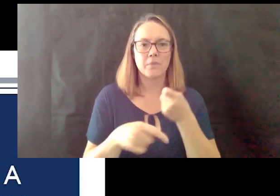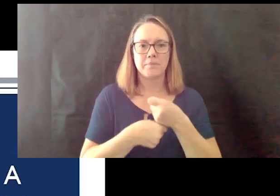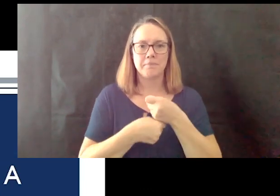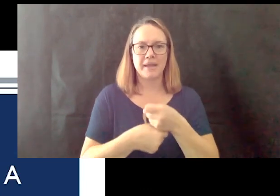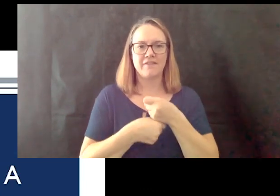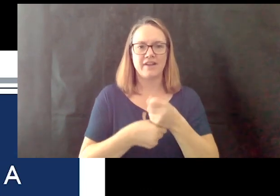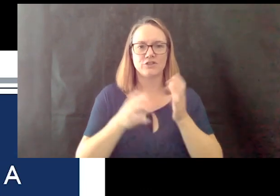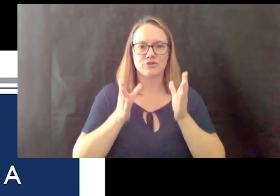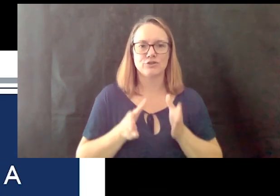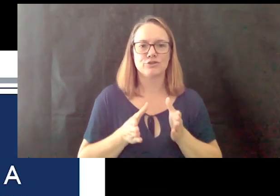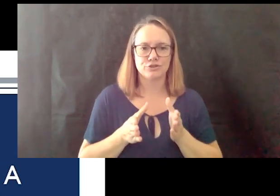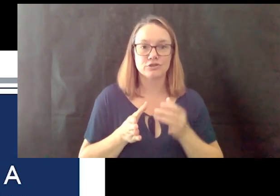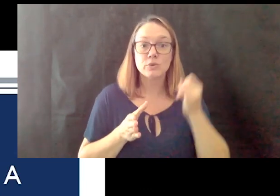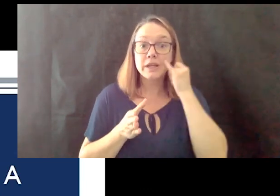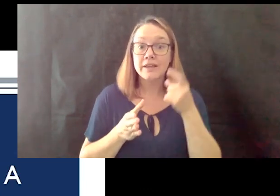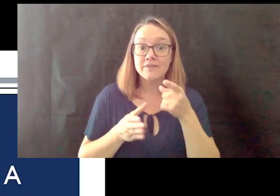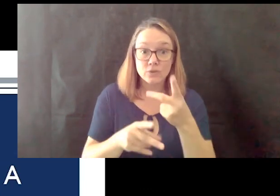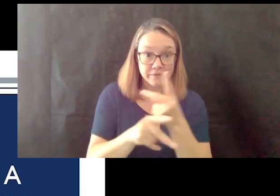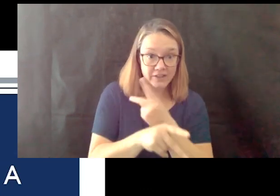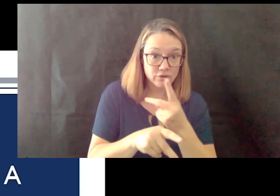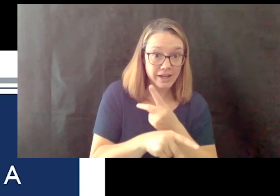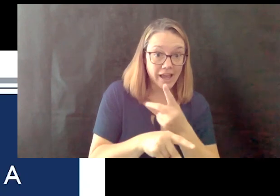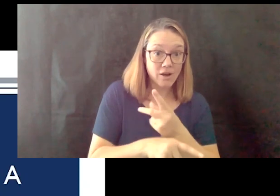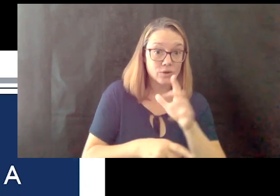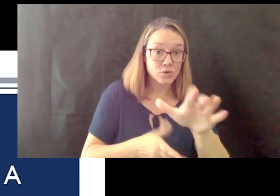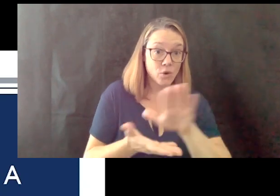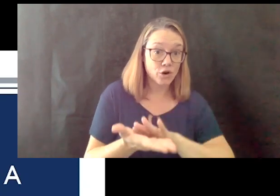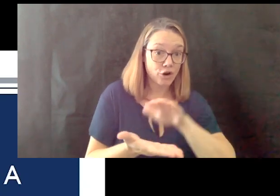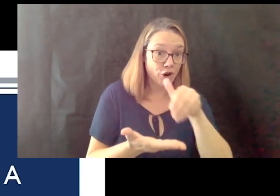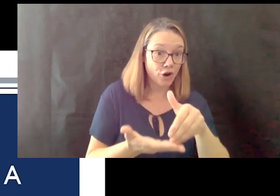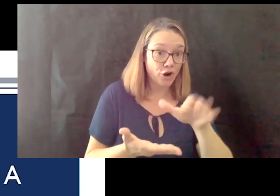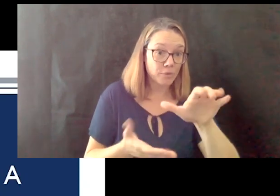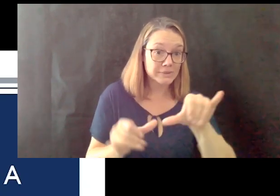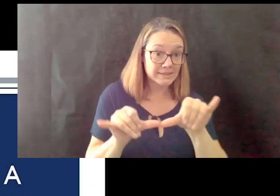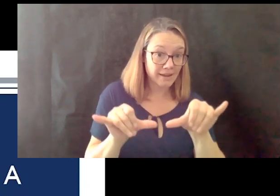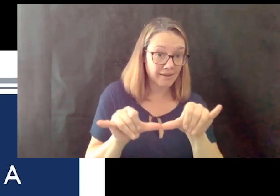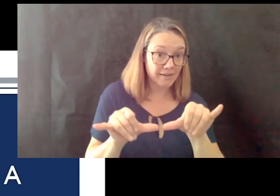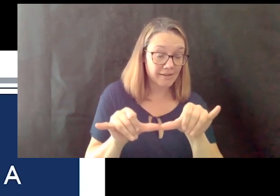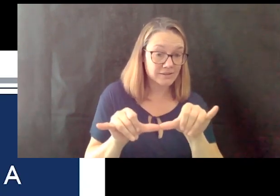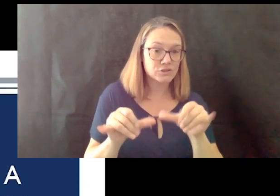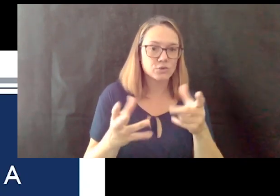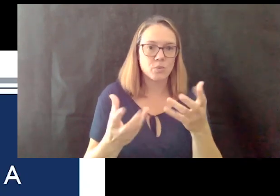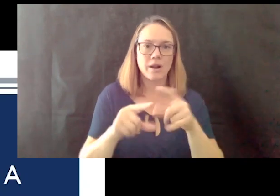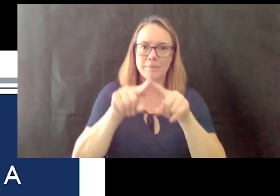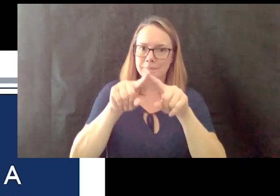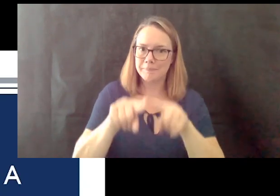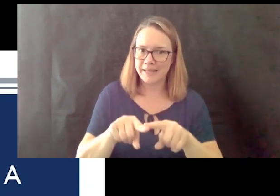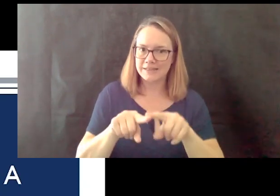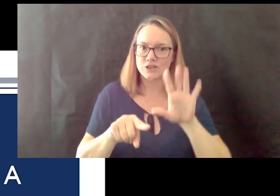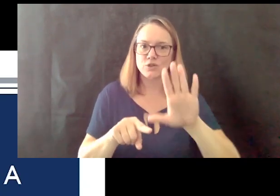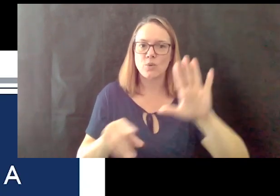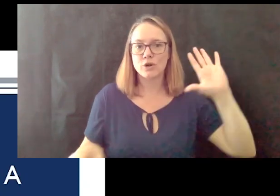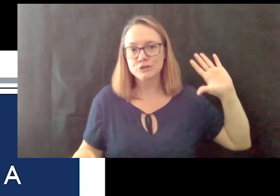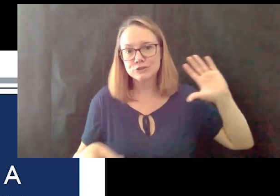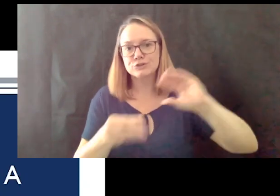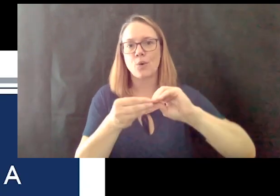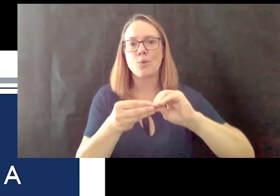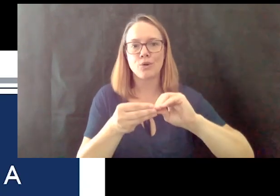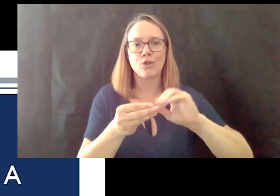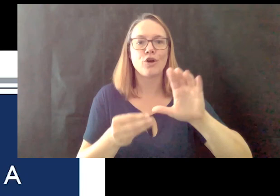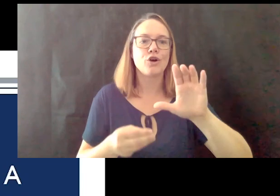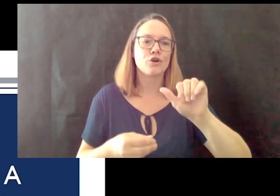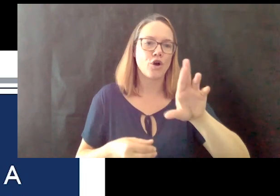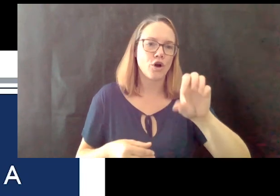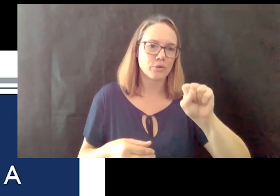amount by the manufacturers. So if you're calculating your carbohydrate serving size, you're going to want to base it off of your